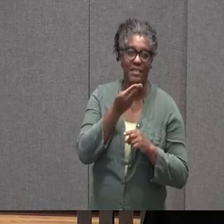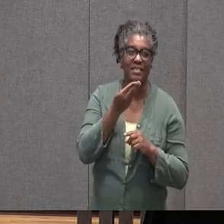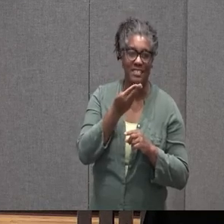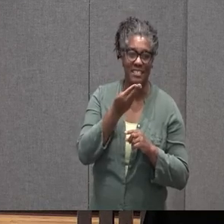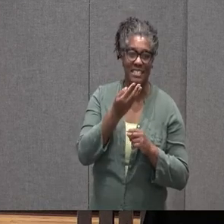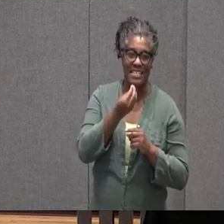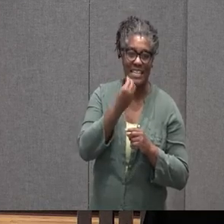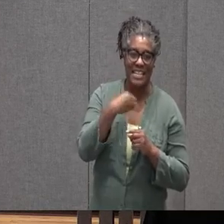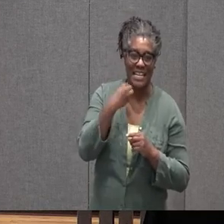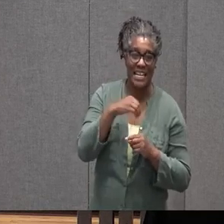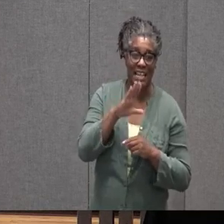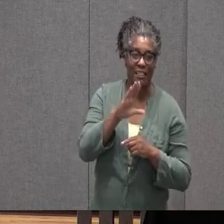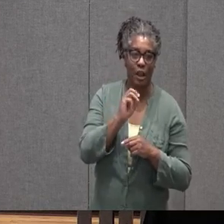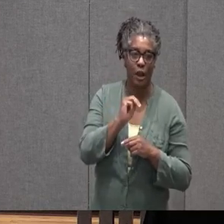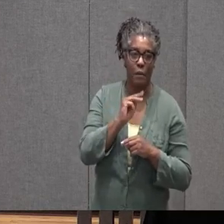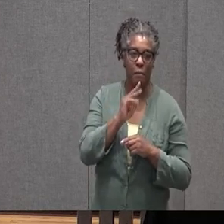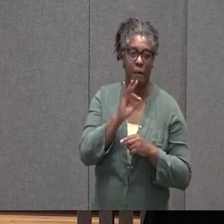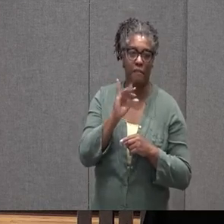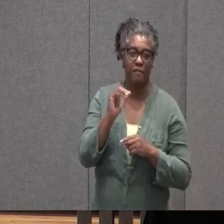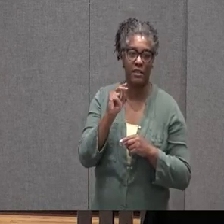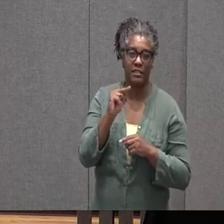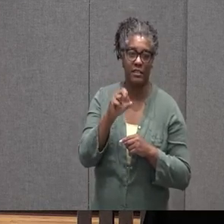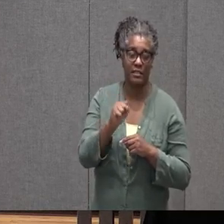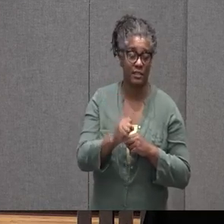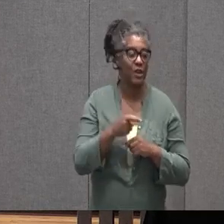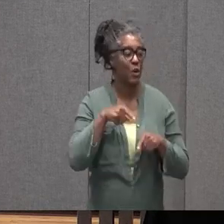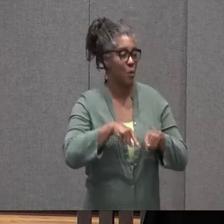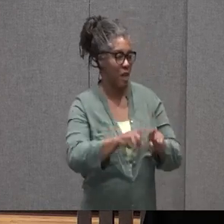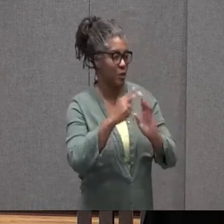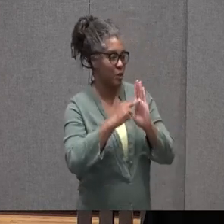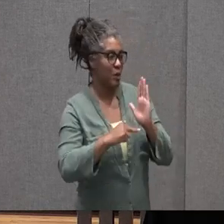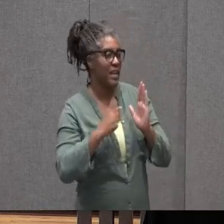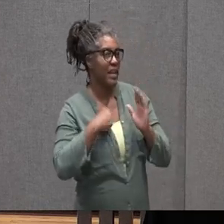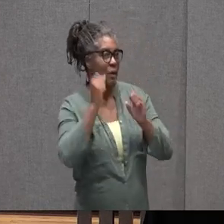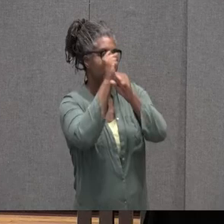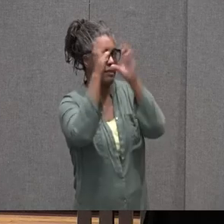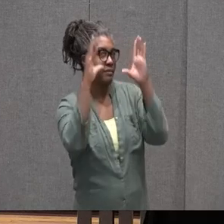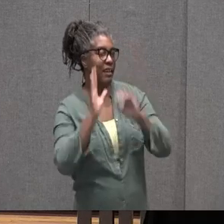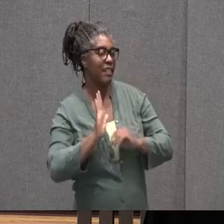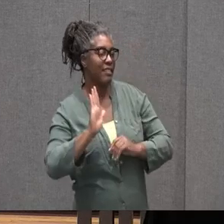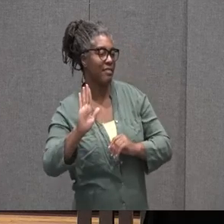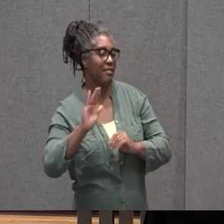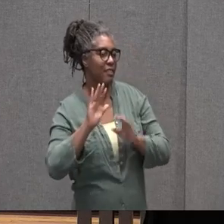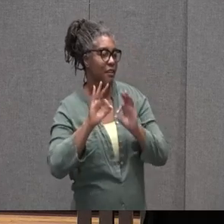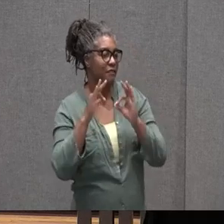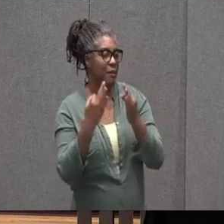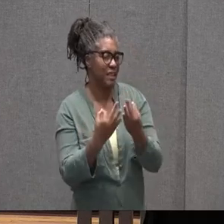was reading that, I was seeing their family. Yeah. Because they have them on TV and it's cute.